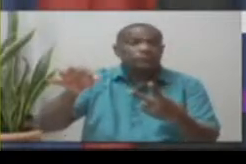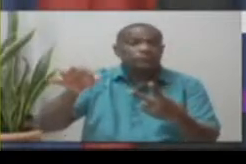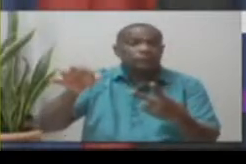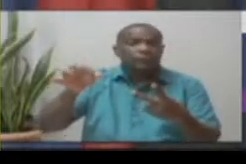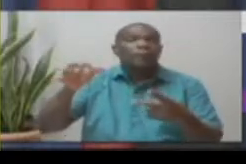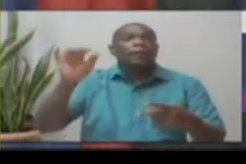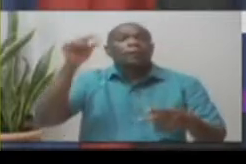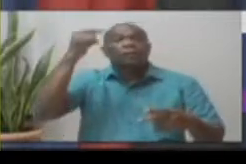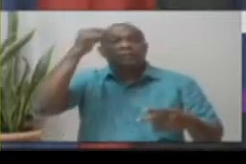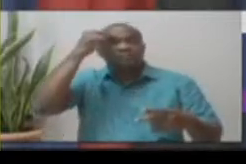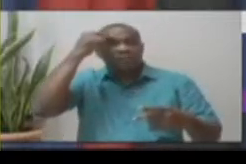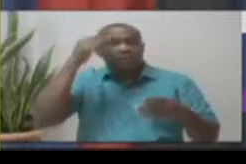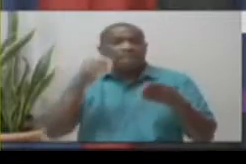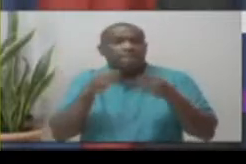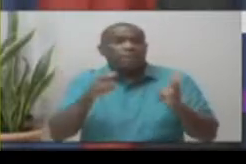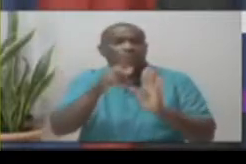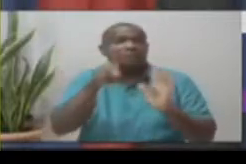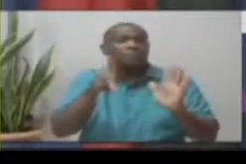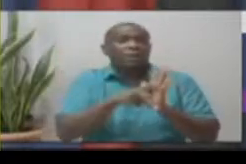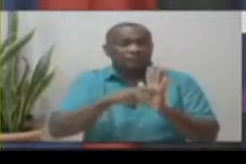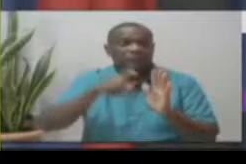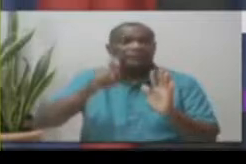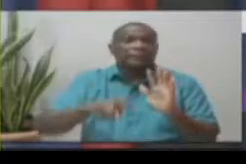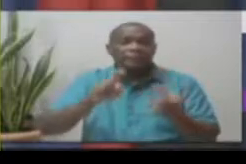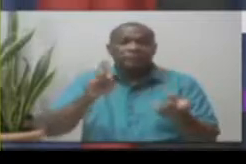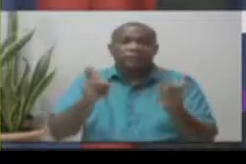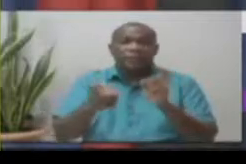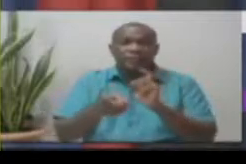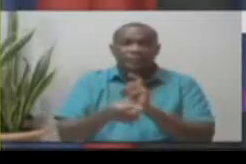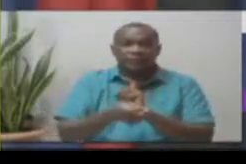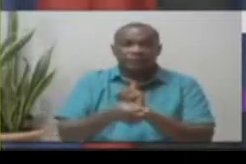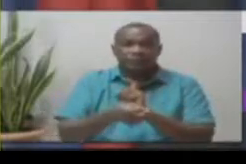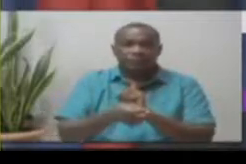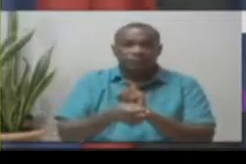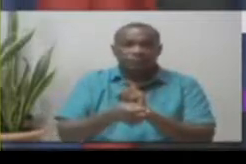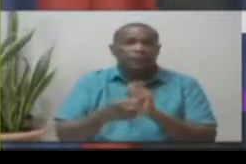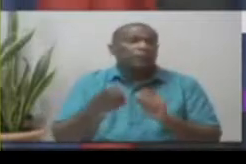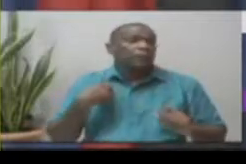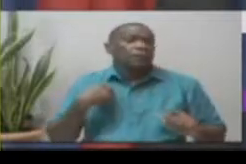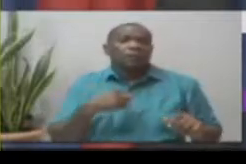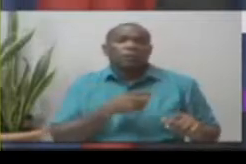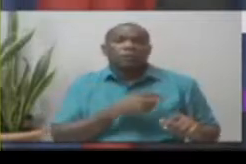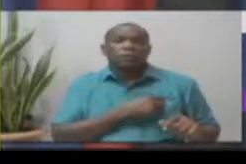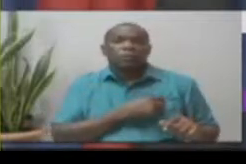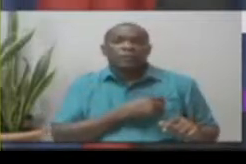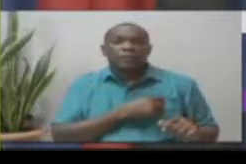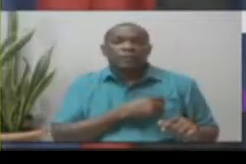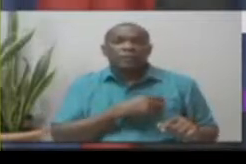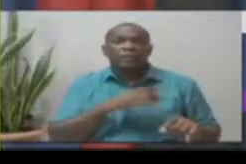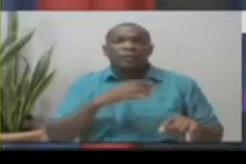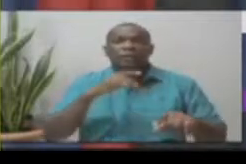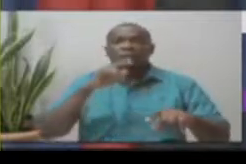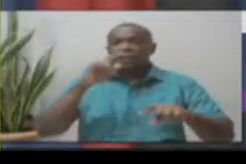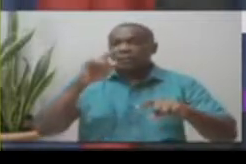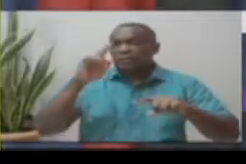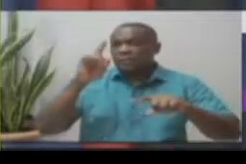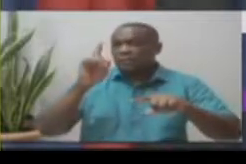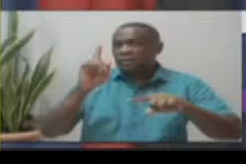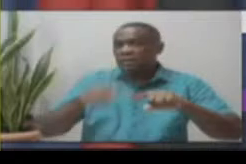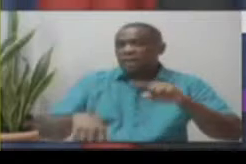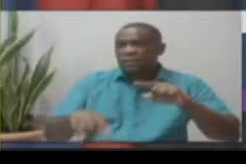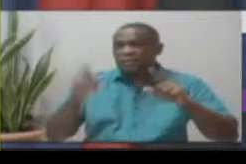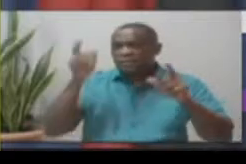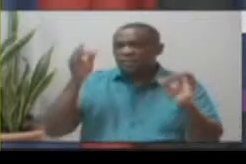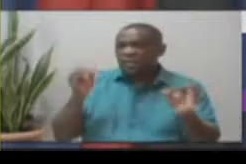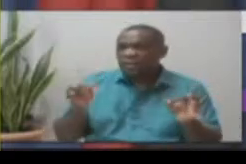upon itself to isolate individuals in this country. If the individuals in a situation of vaccination